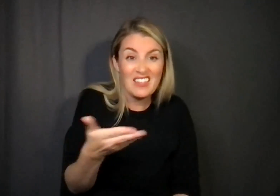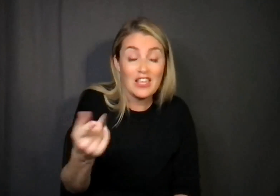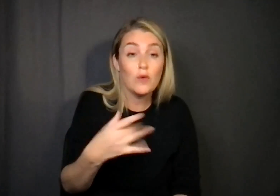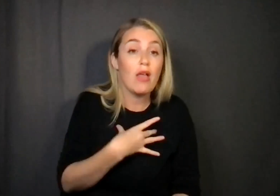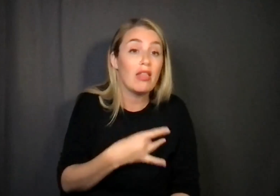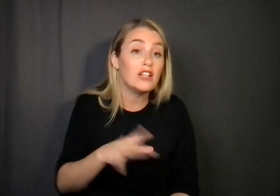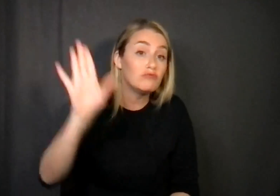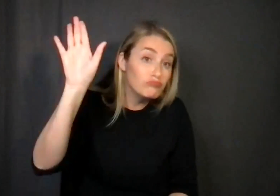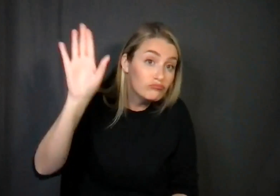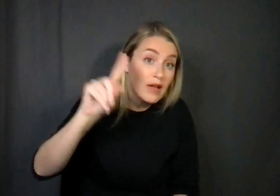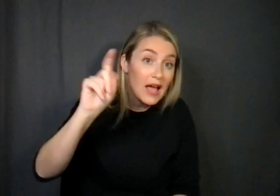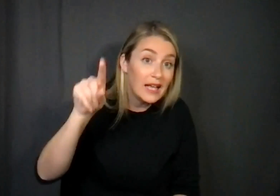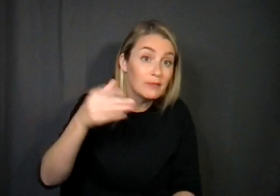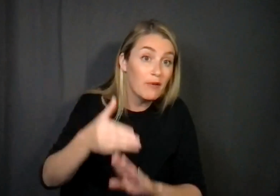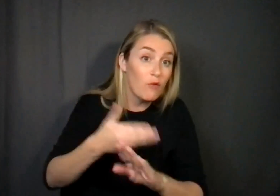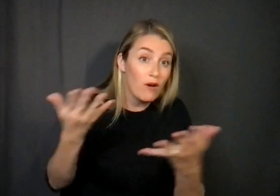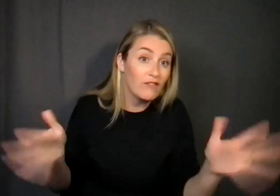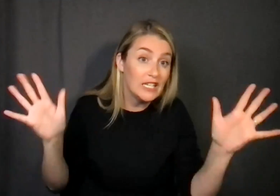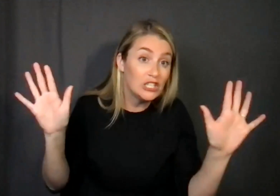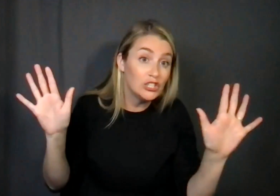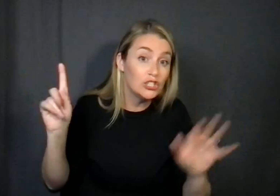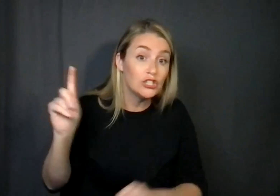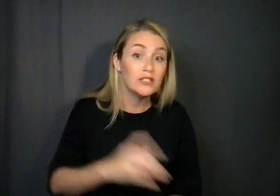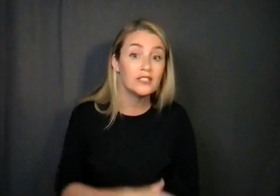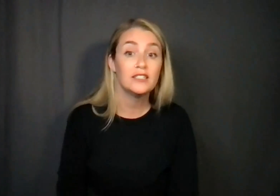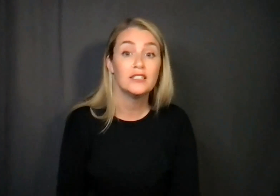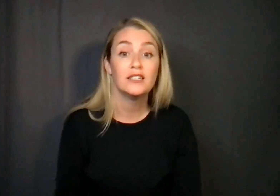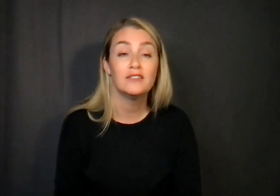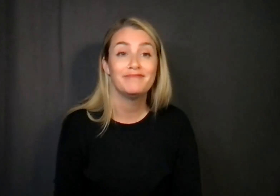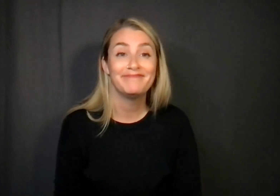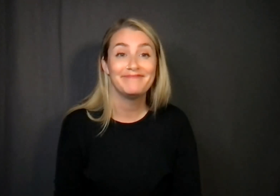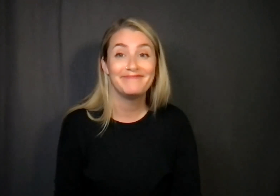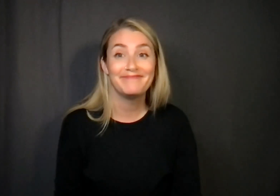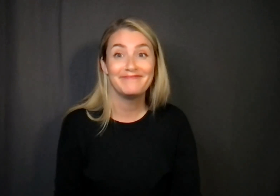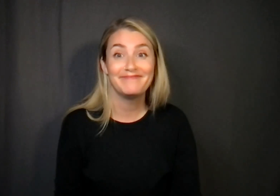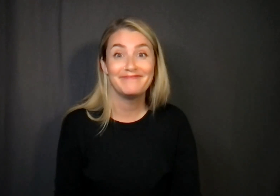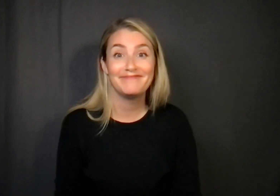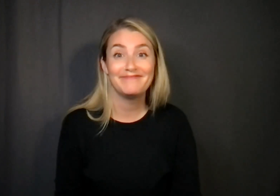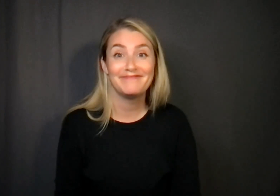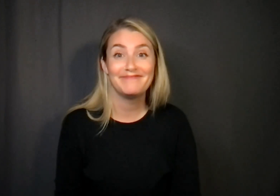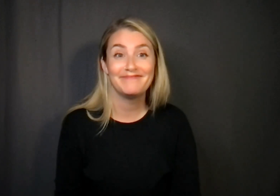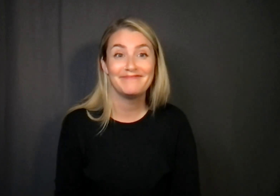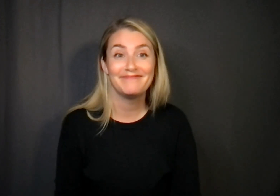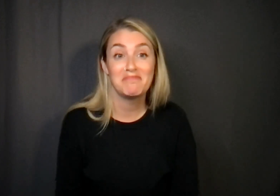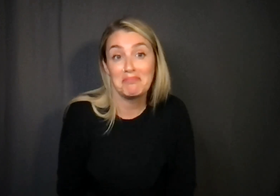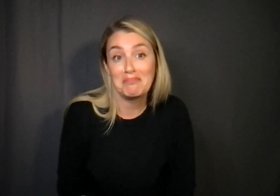pregunta o algo que quisieran añadir antes de que terminemos la sesión?